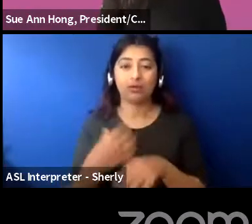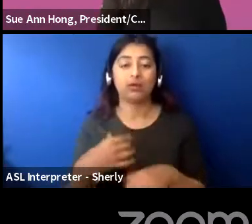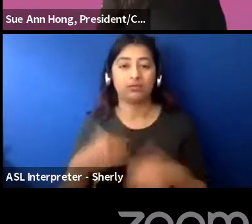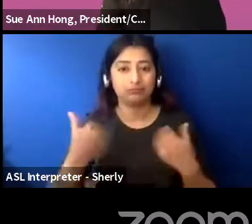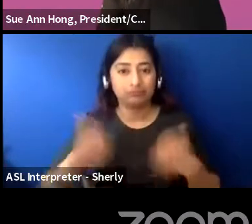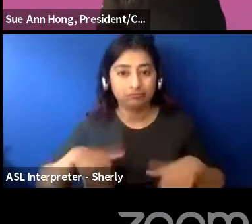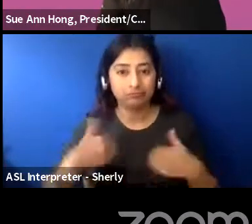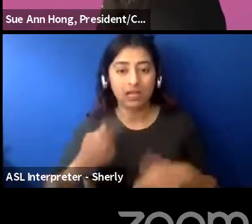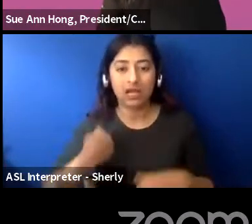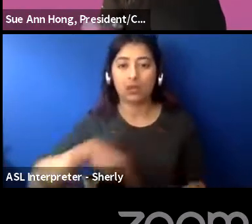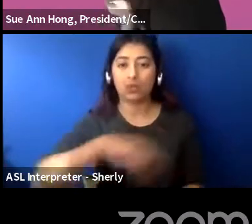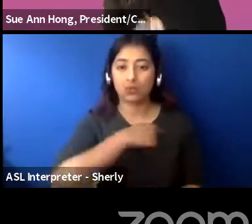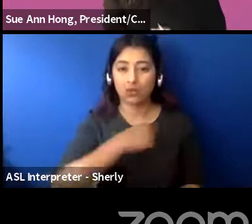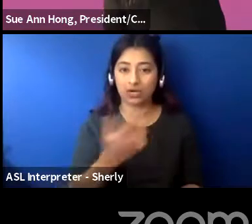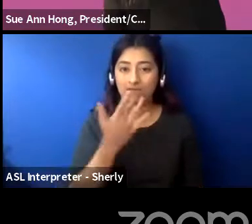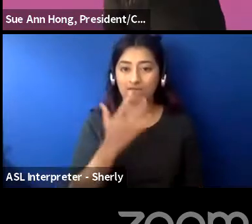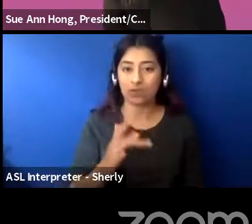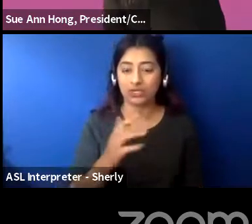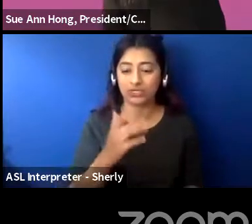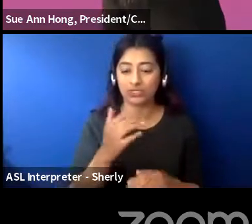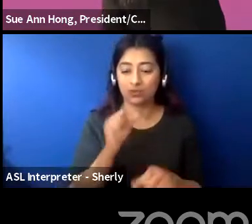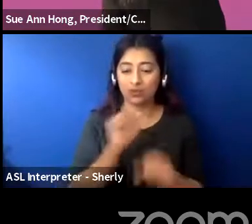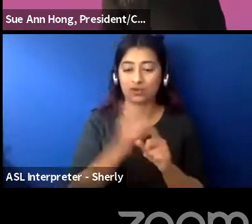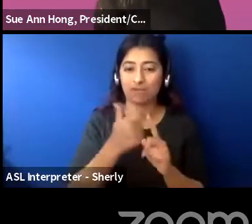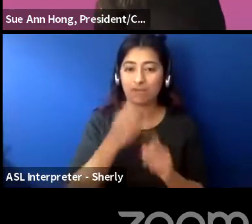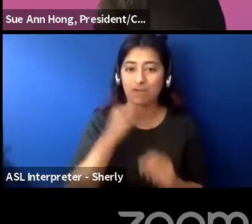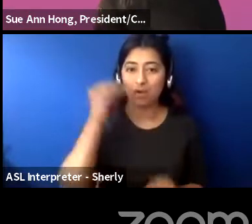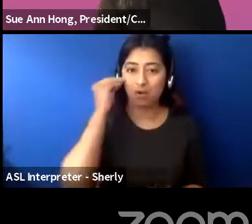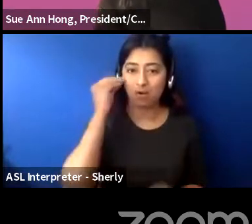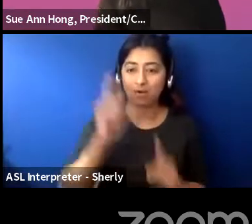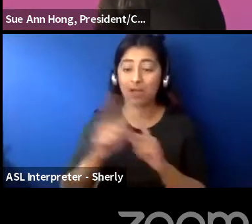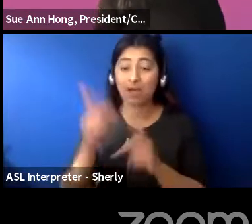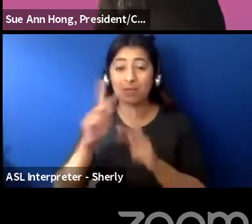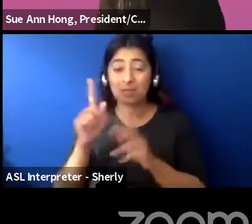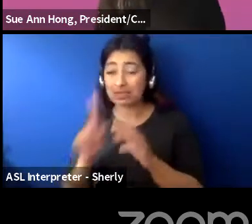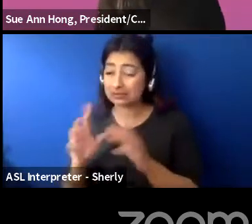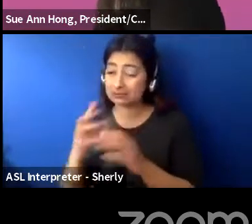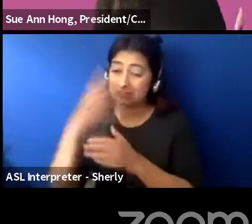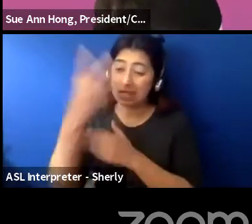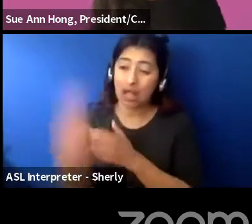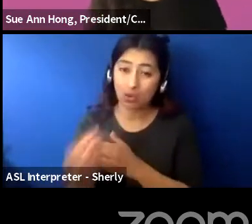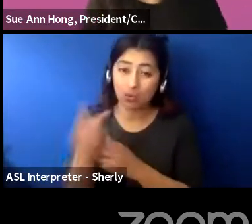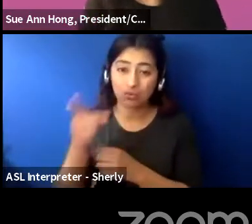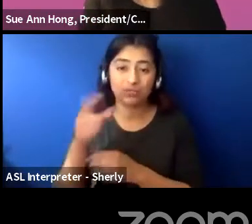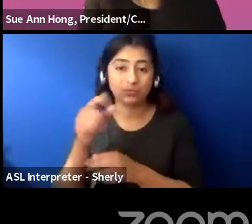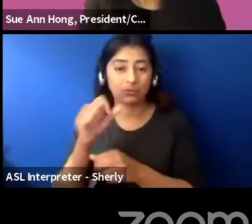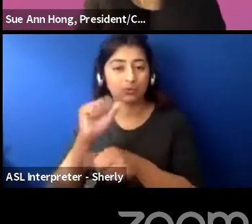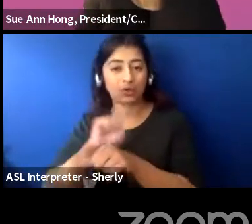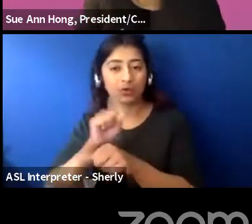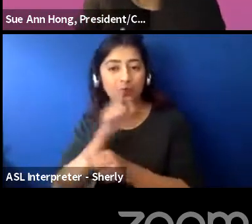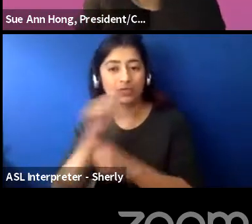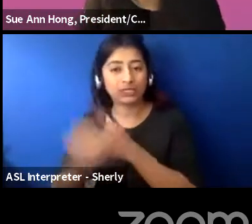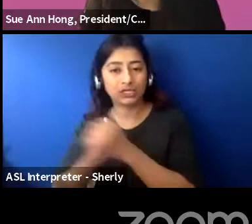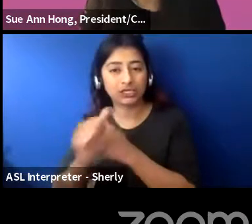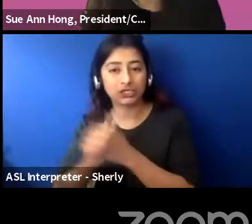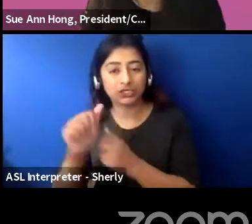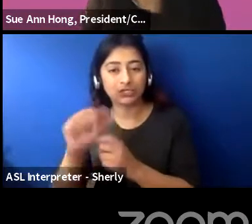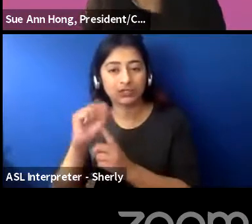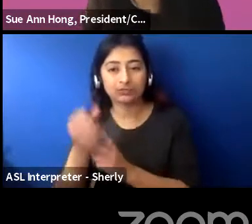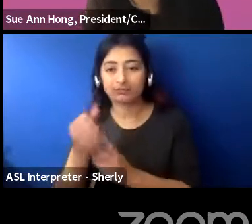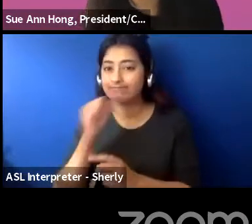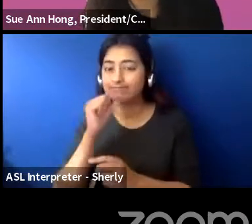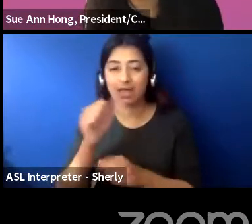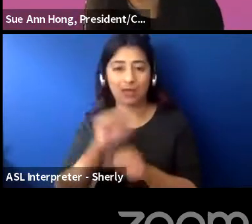very fortunate, but those that have to go to work and they're working in very dangerous conditions, not working from